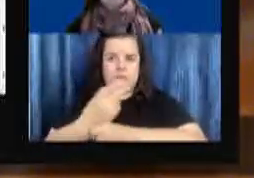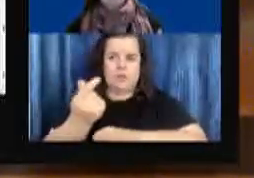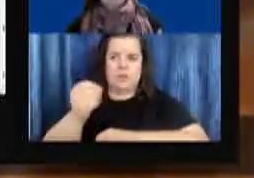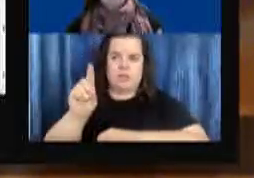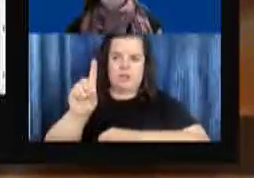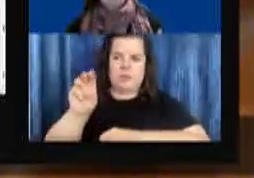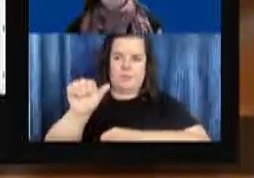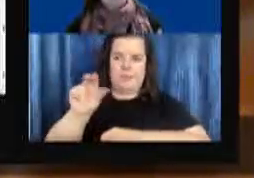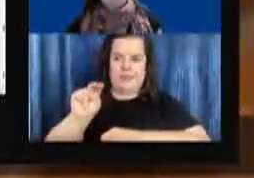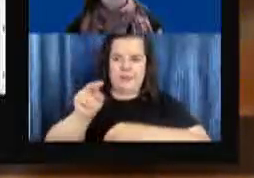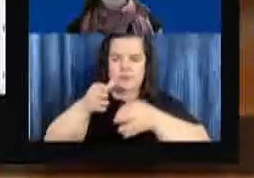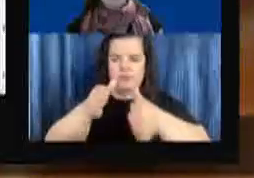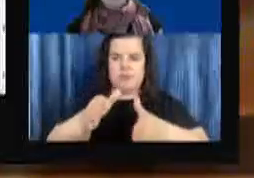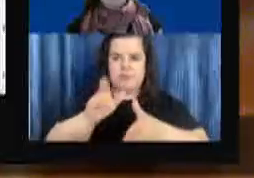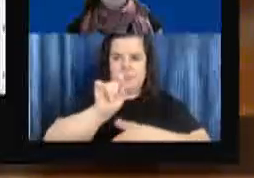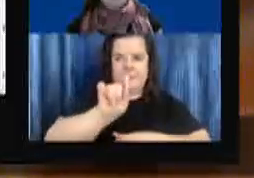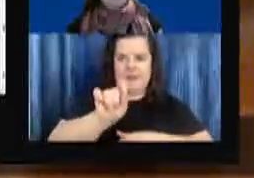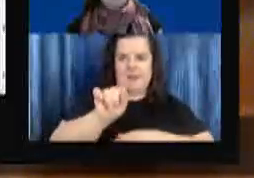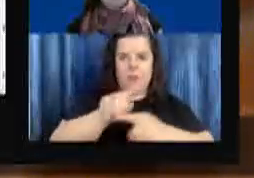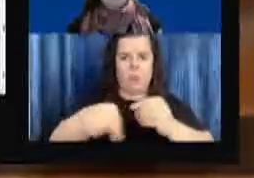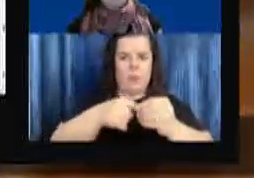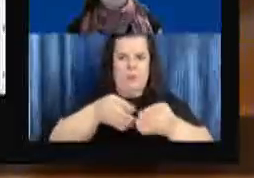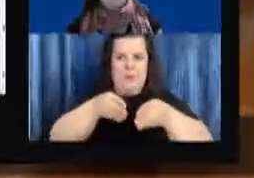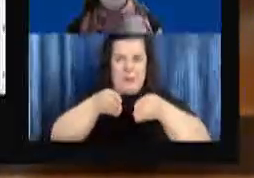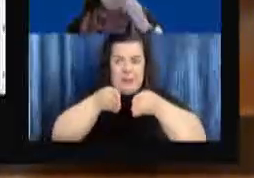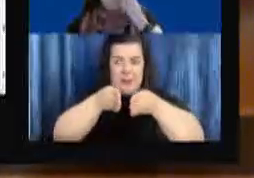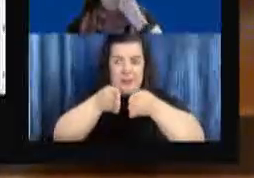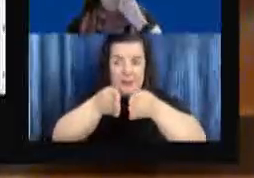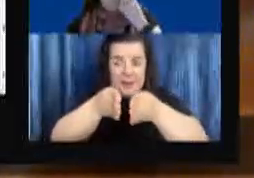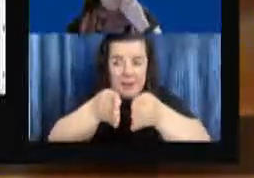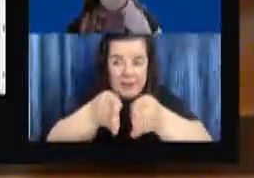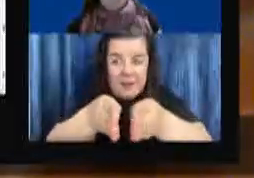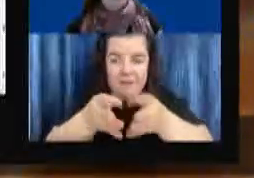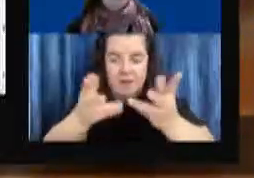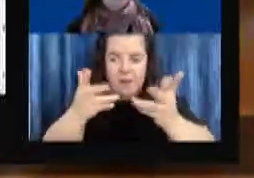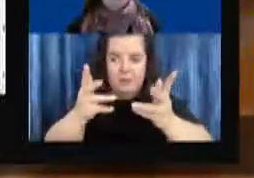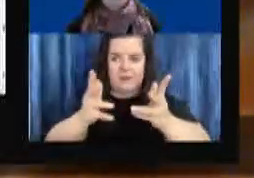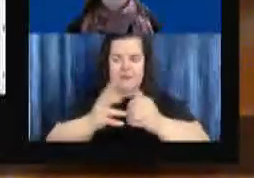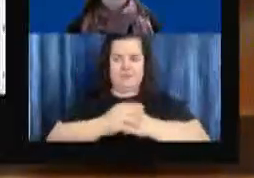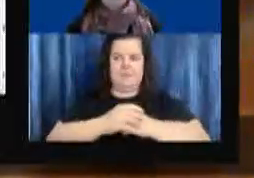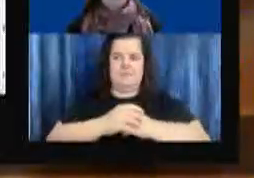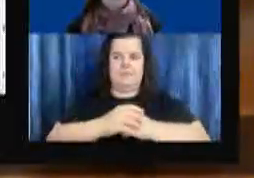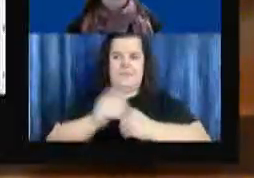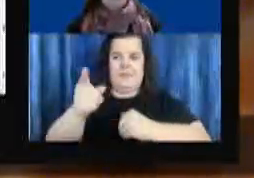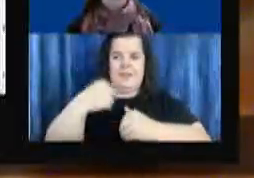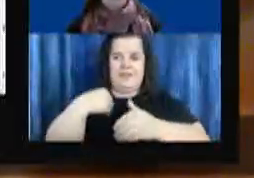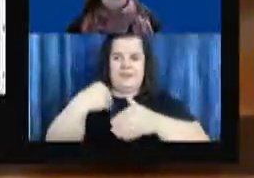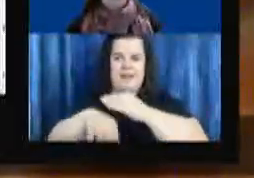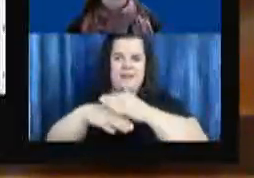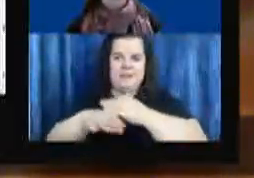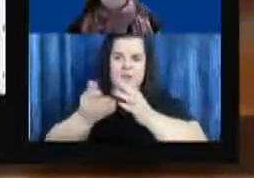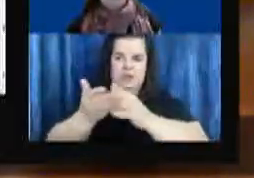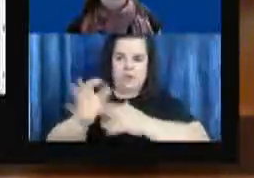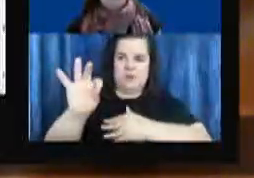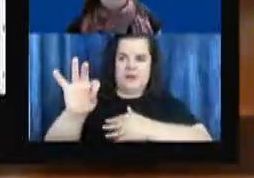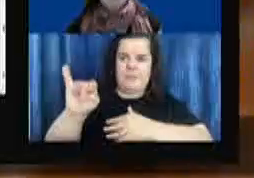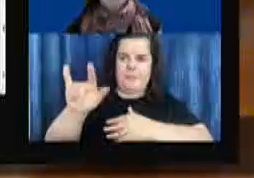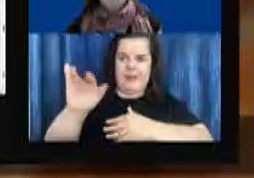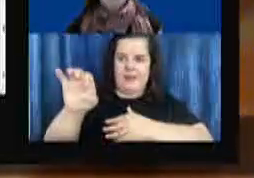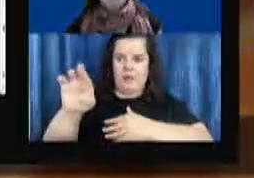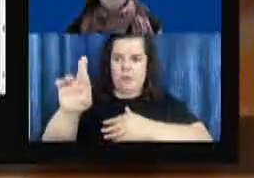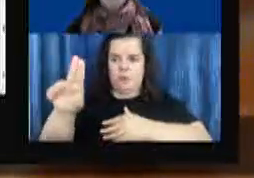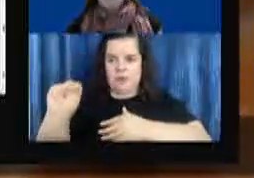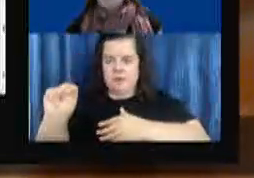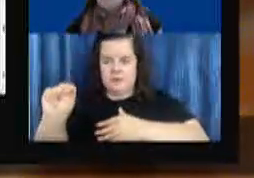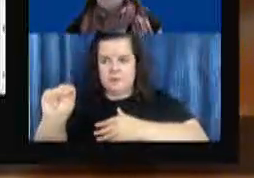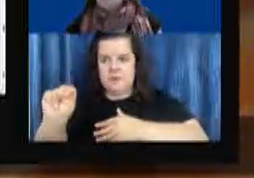period, when it's such a narrow street to begin with? And they have access through 9 Mile Run. They're working